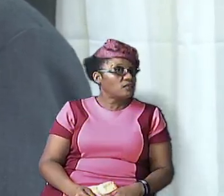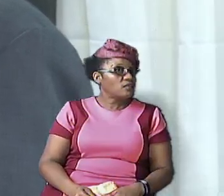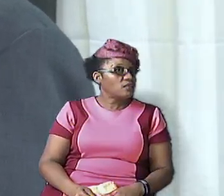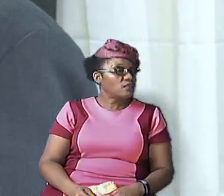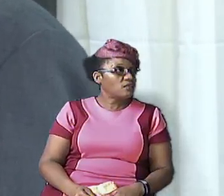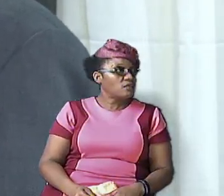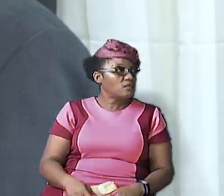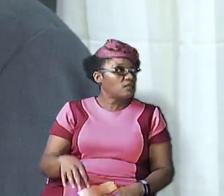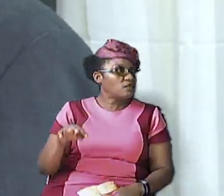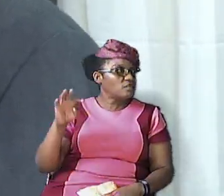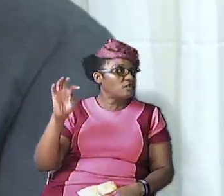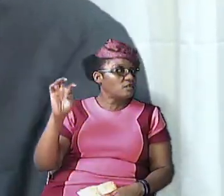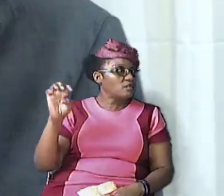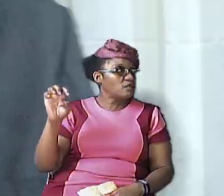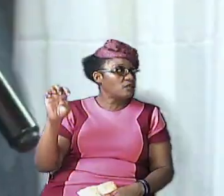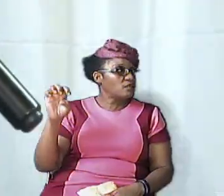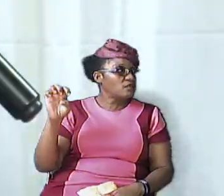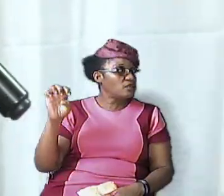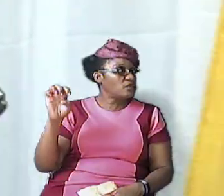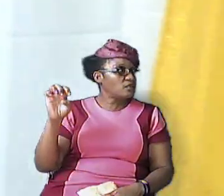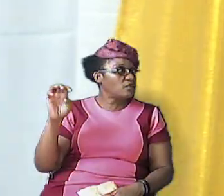Florida.